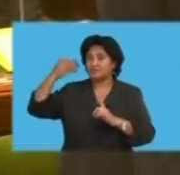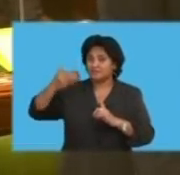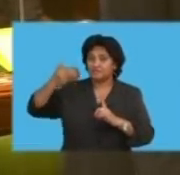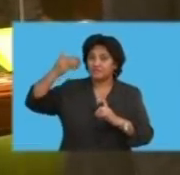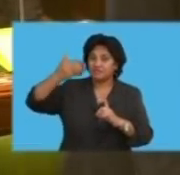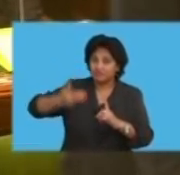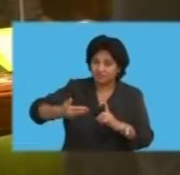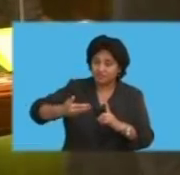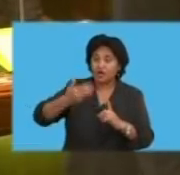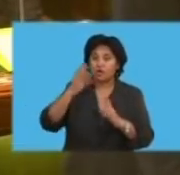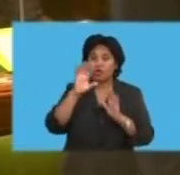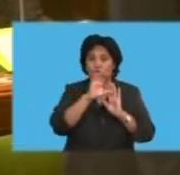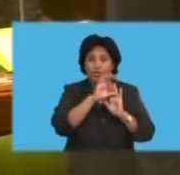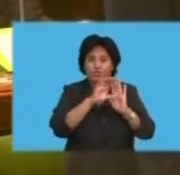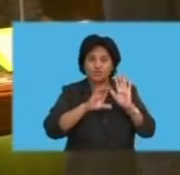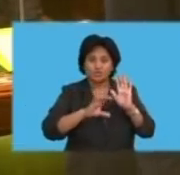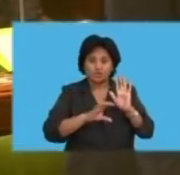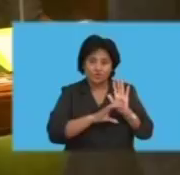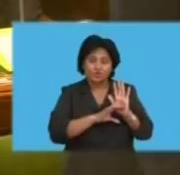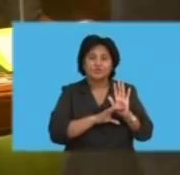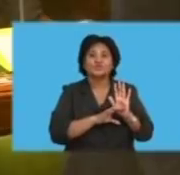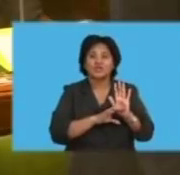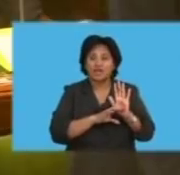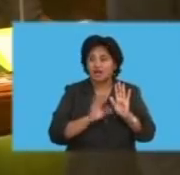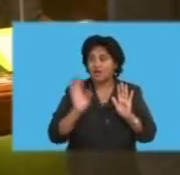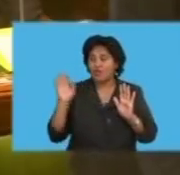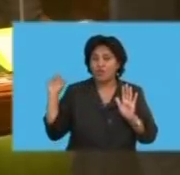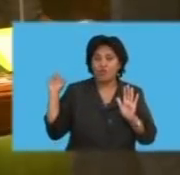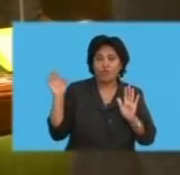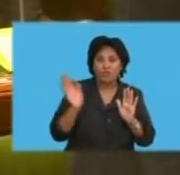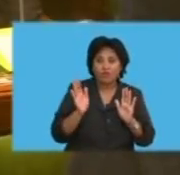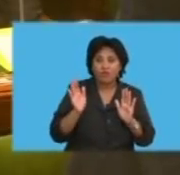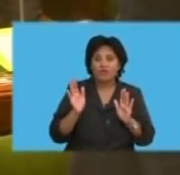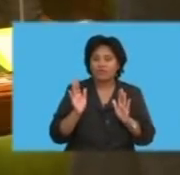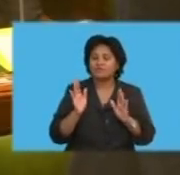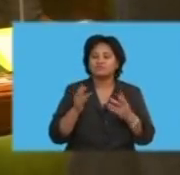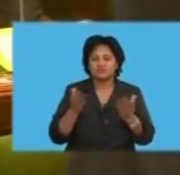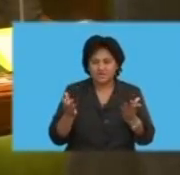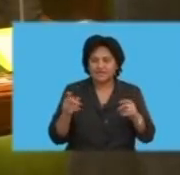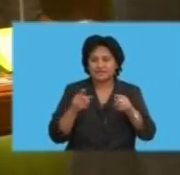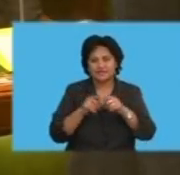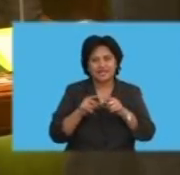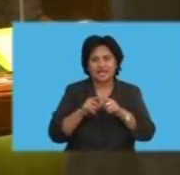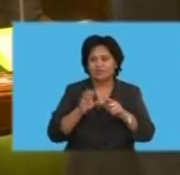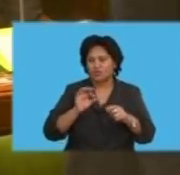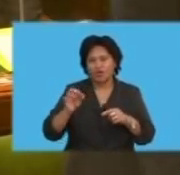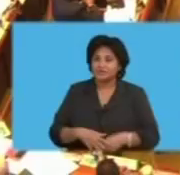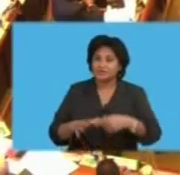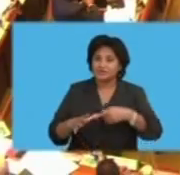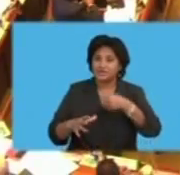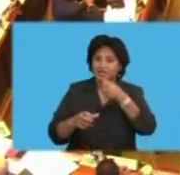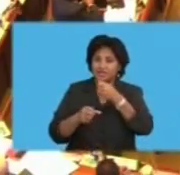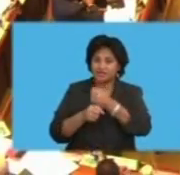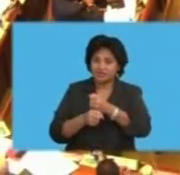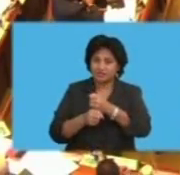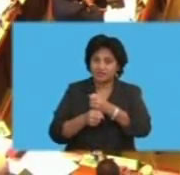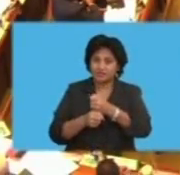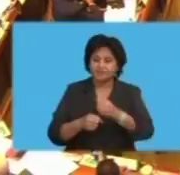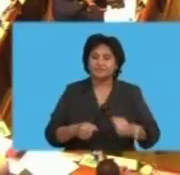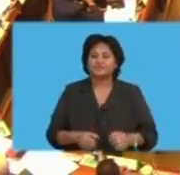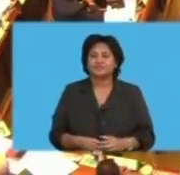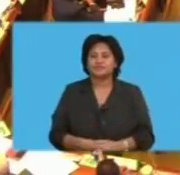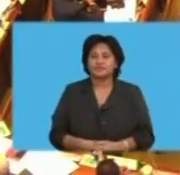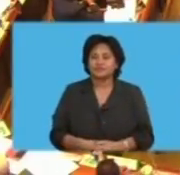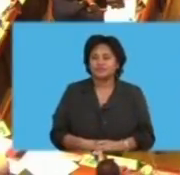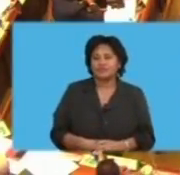the 1997 constitution, which they all support, similarly did not allow the reversion of such lands.